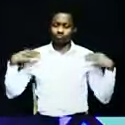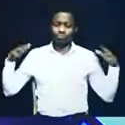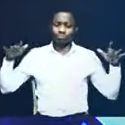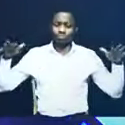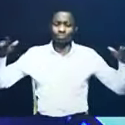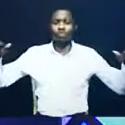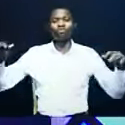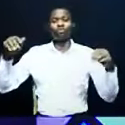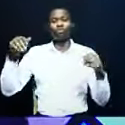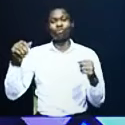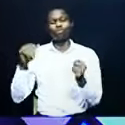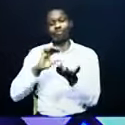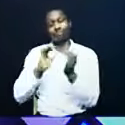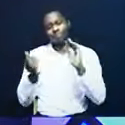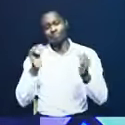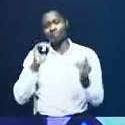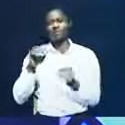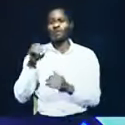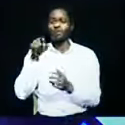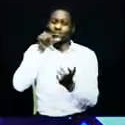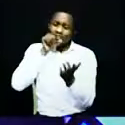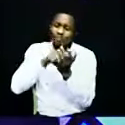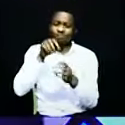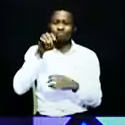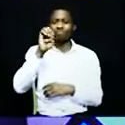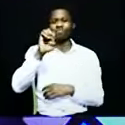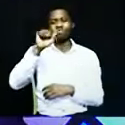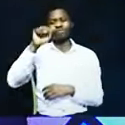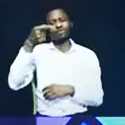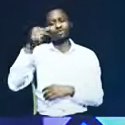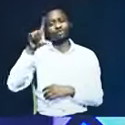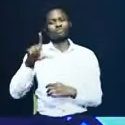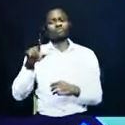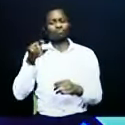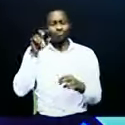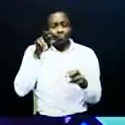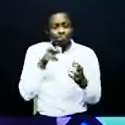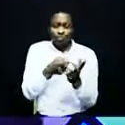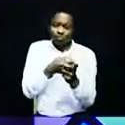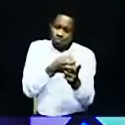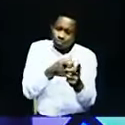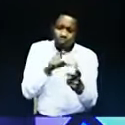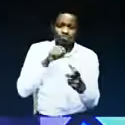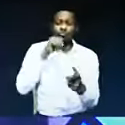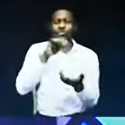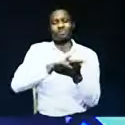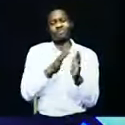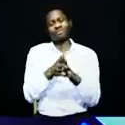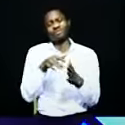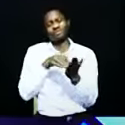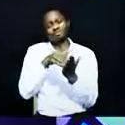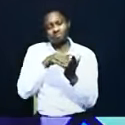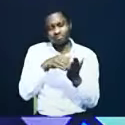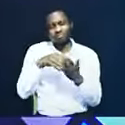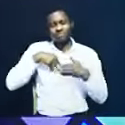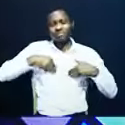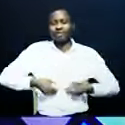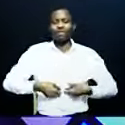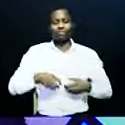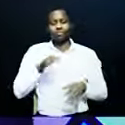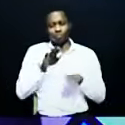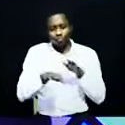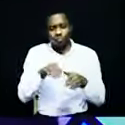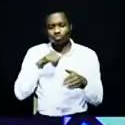eagles. They will run and not grow weary. They will walk and not be faint.